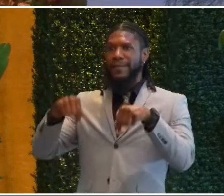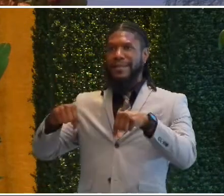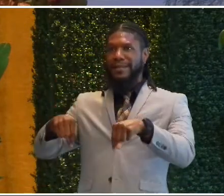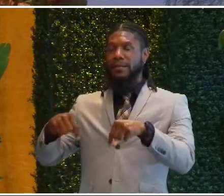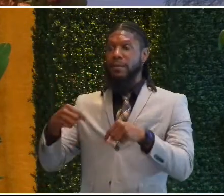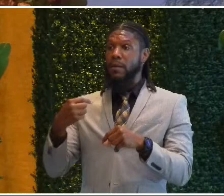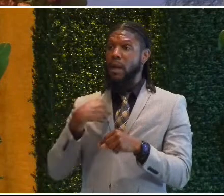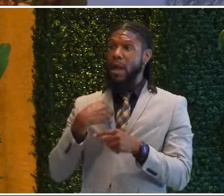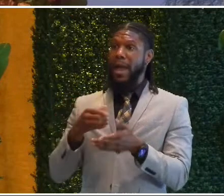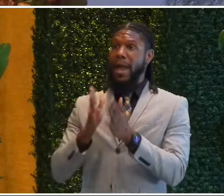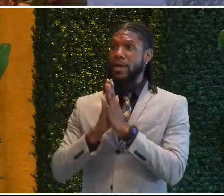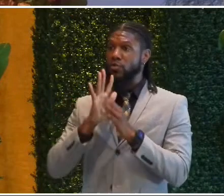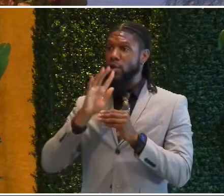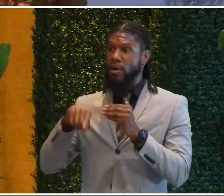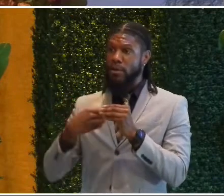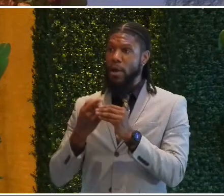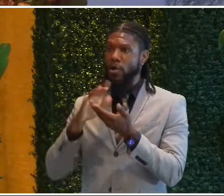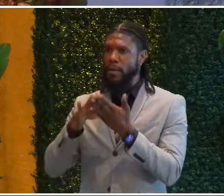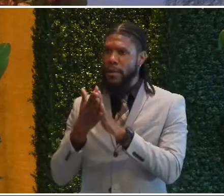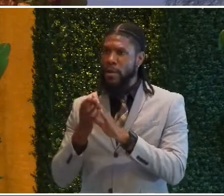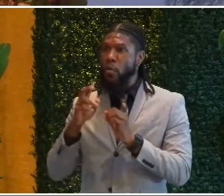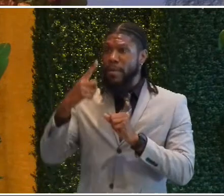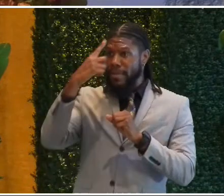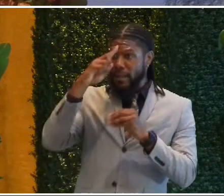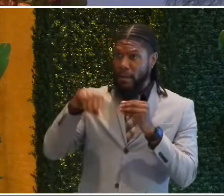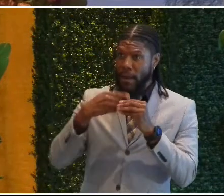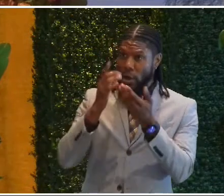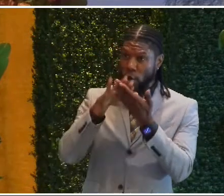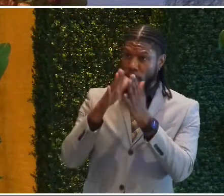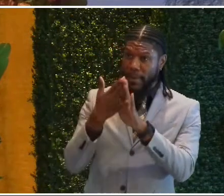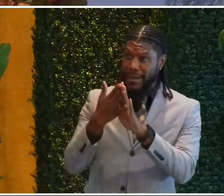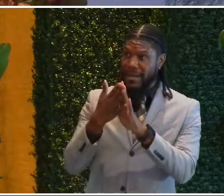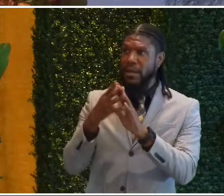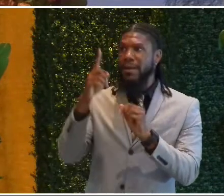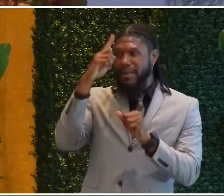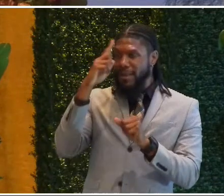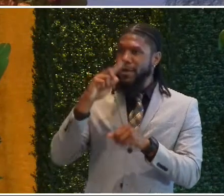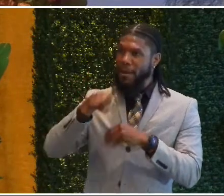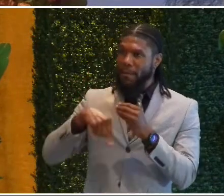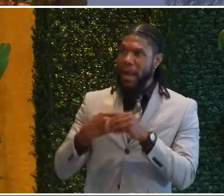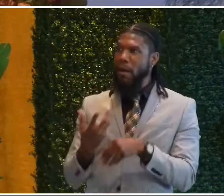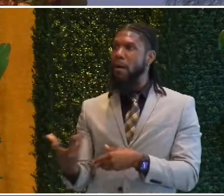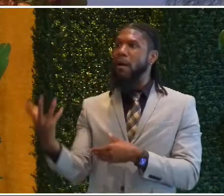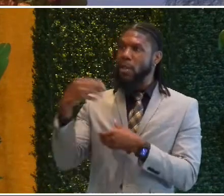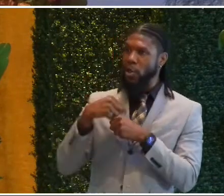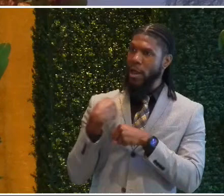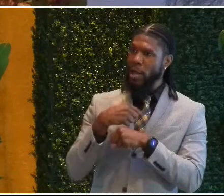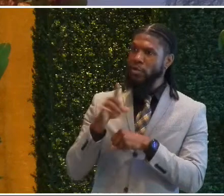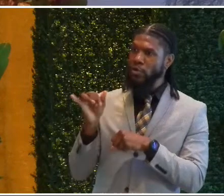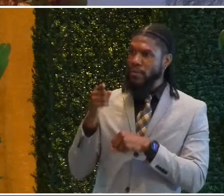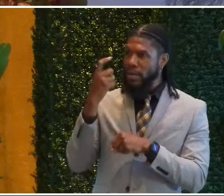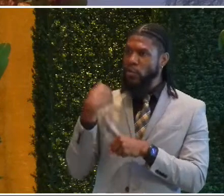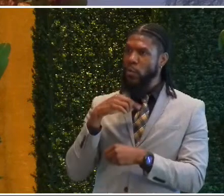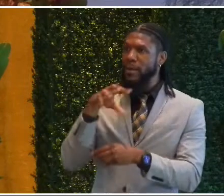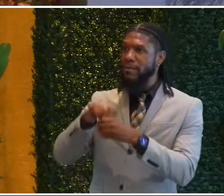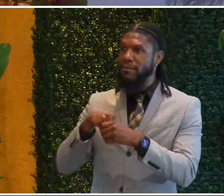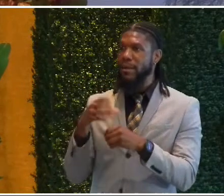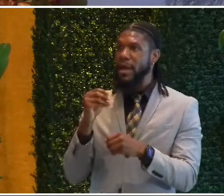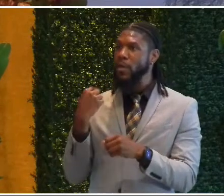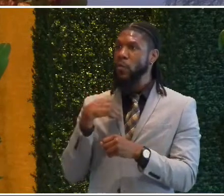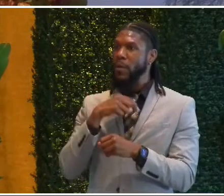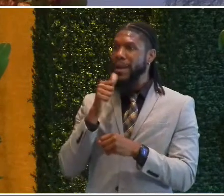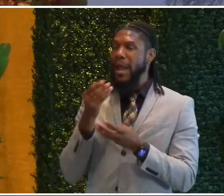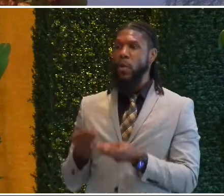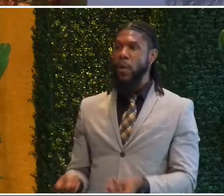you to talk about community, when I ask you to think about community, think about us too, because we are a part of you, and we're not going away.